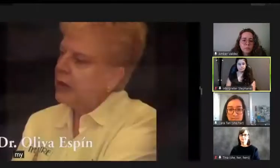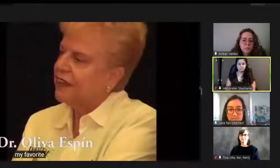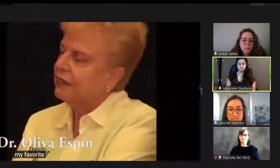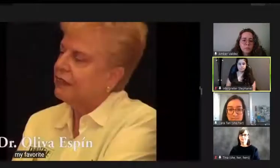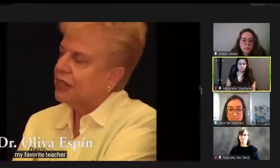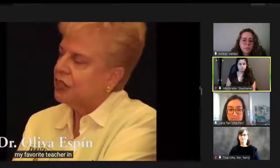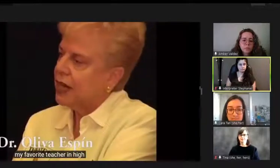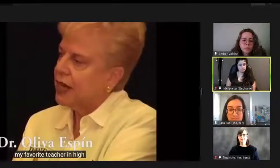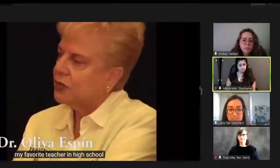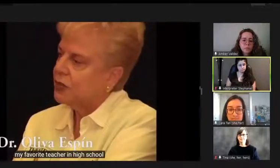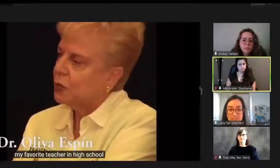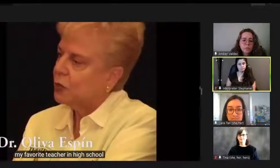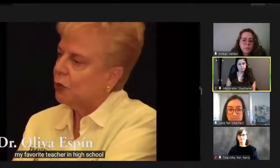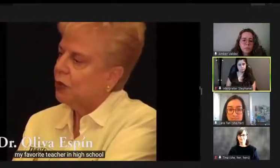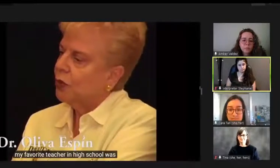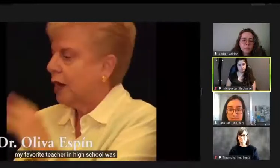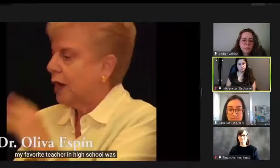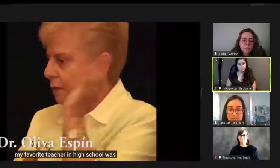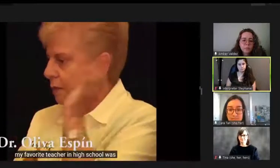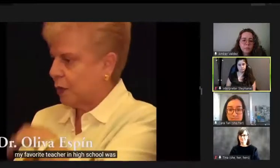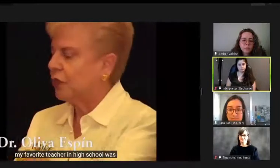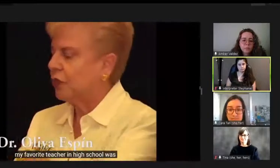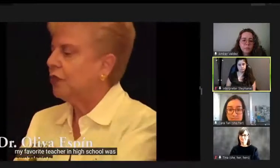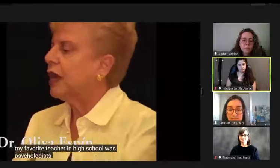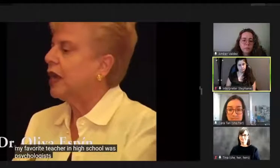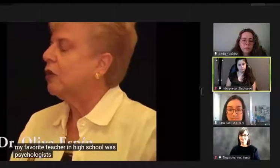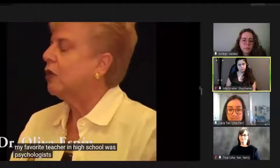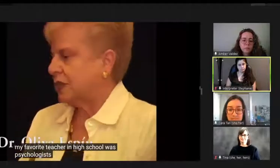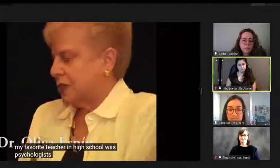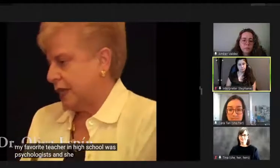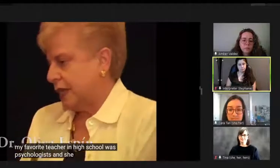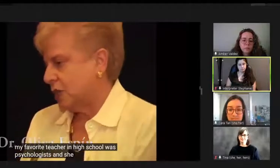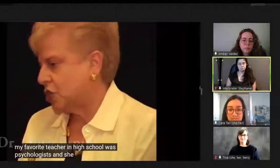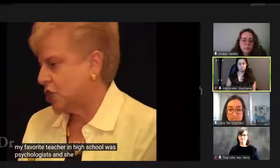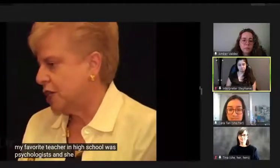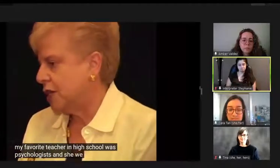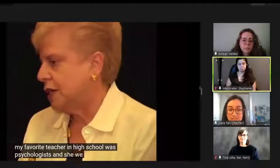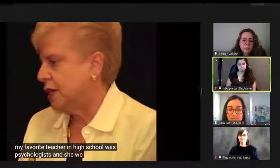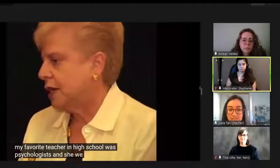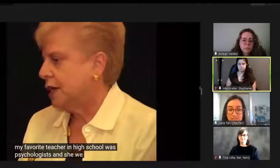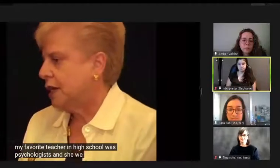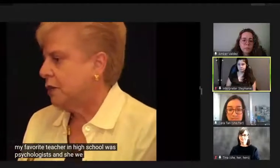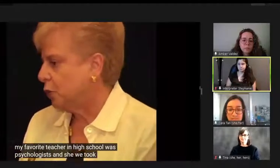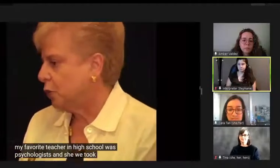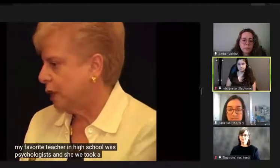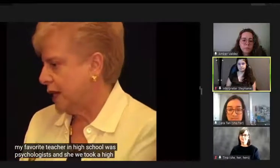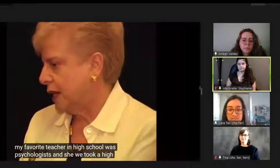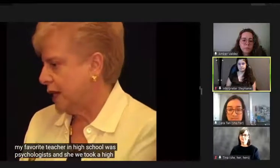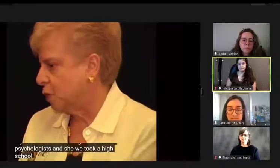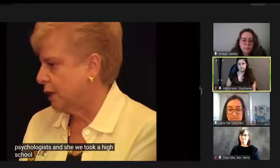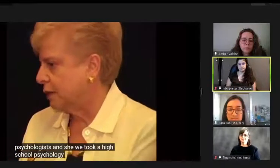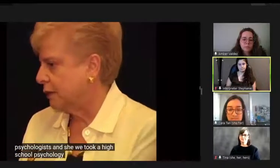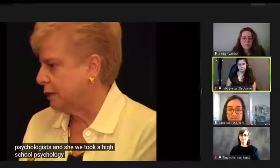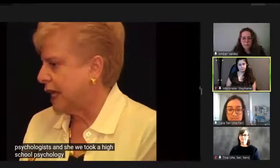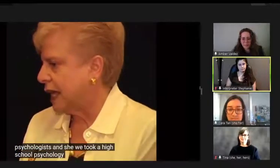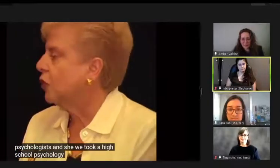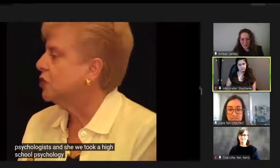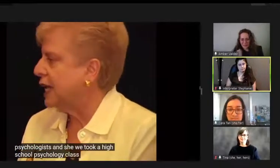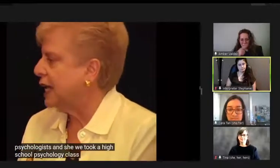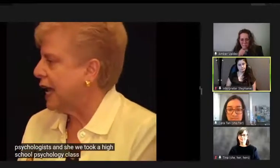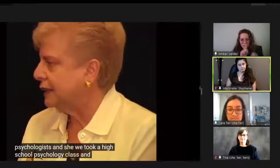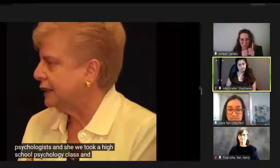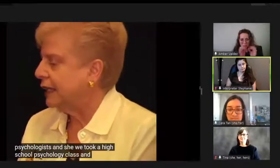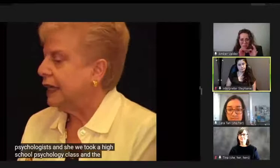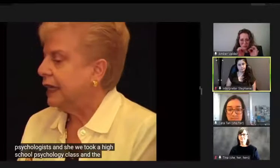My favorite teacher in high school was a psychologist, and we took a high school